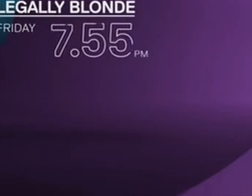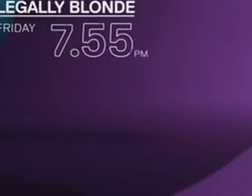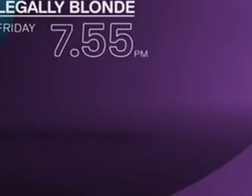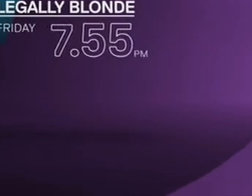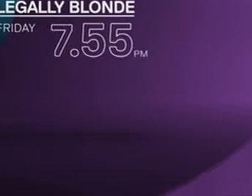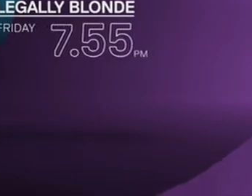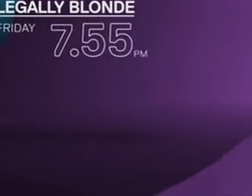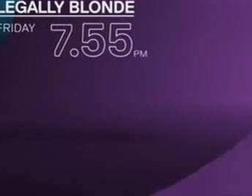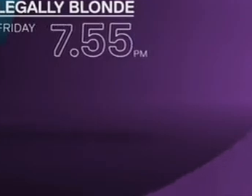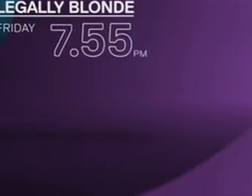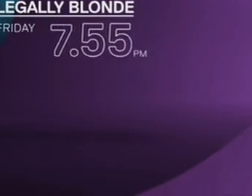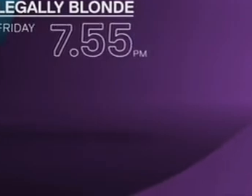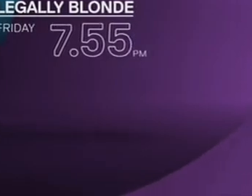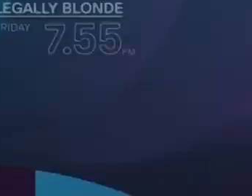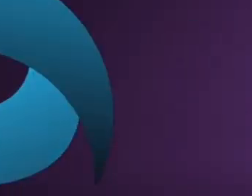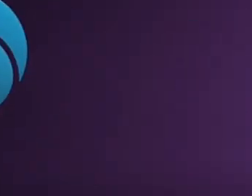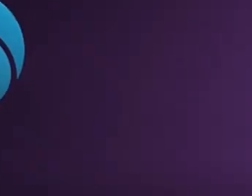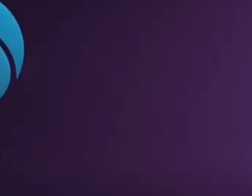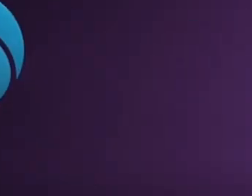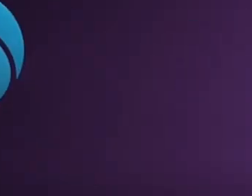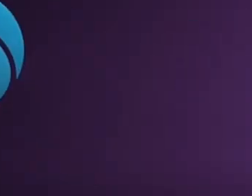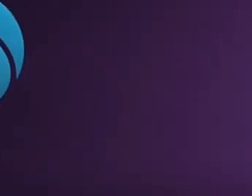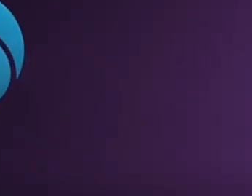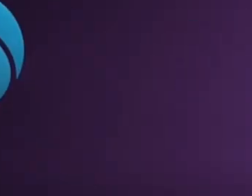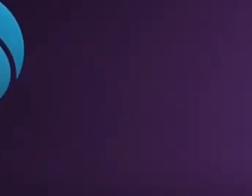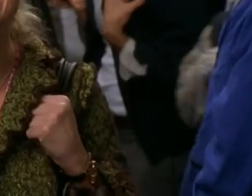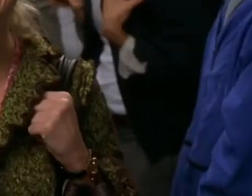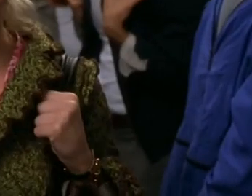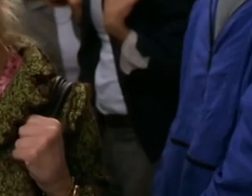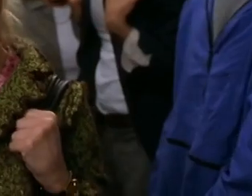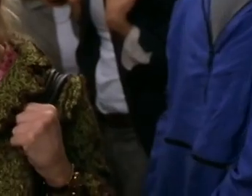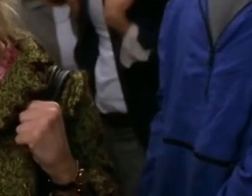Legally Blonde, Friday at 5 to 8 on Channel 5.